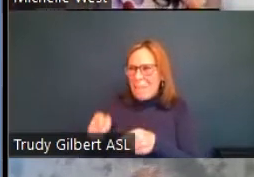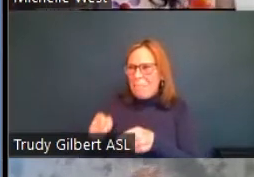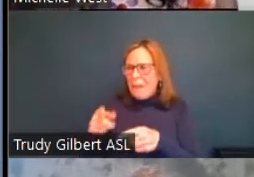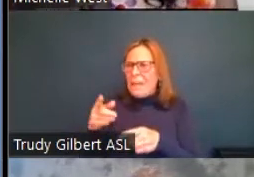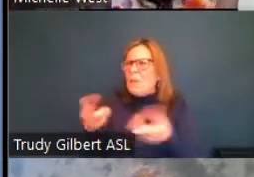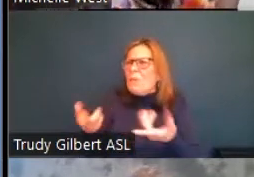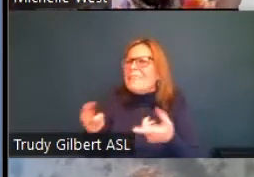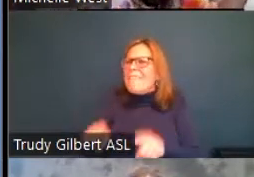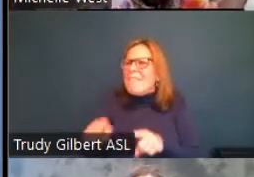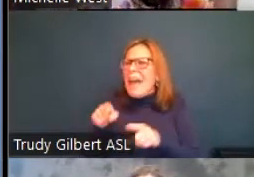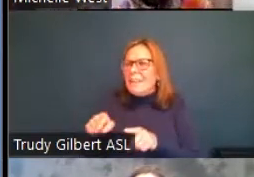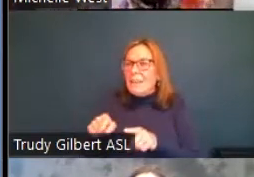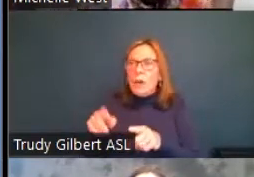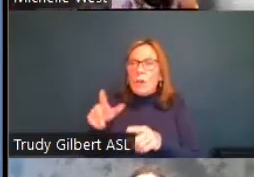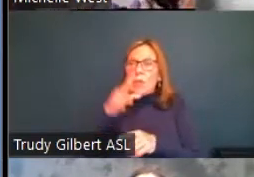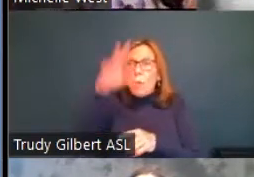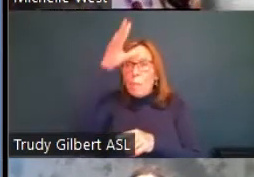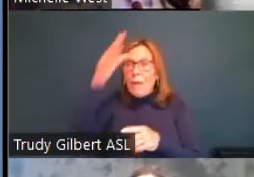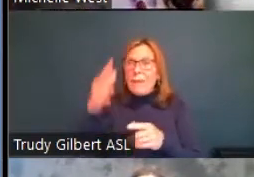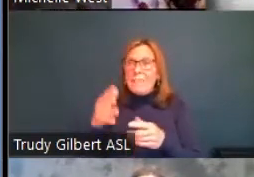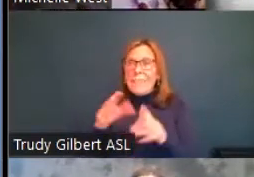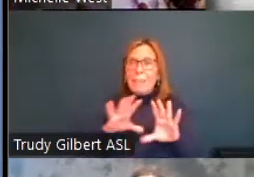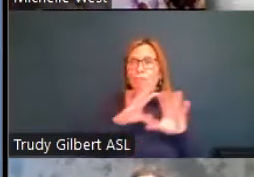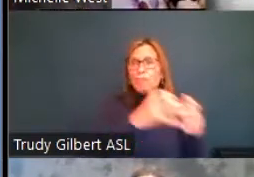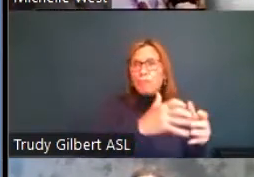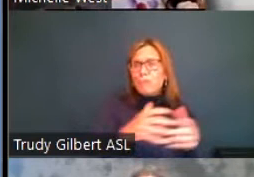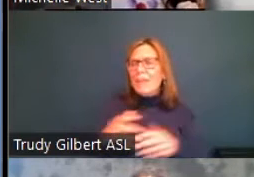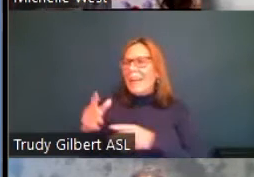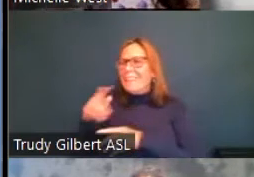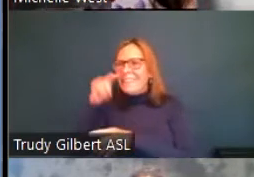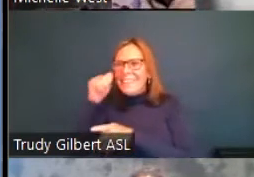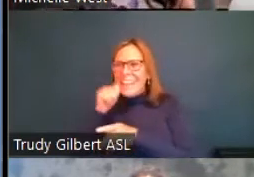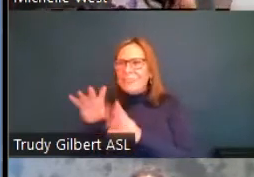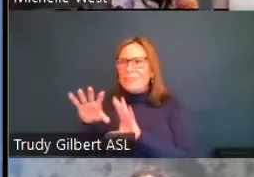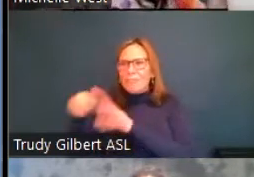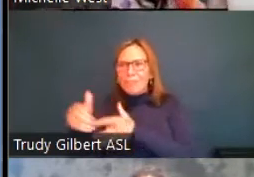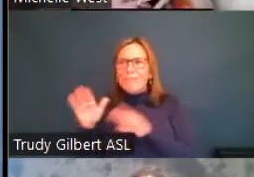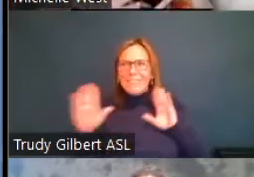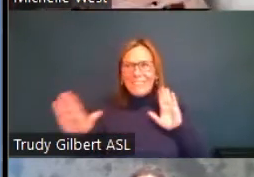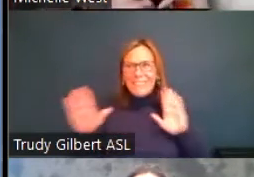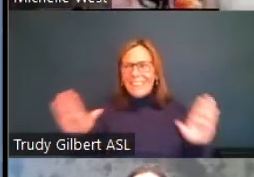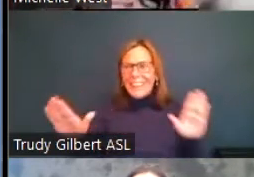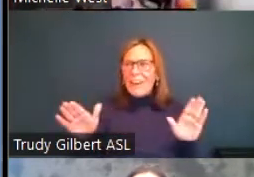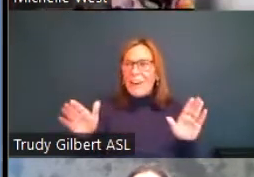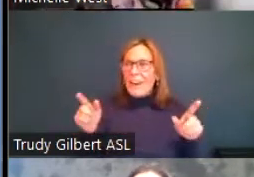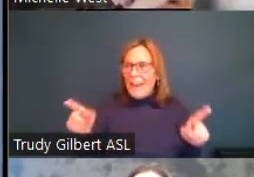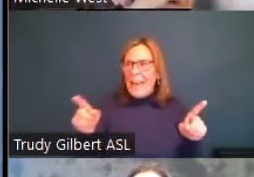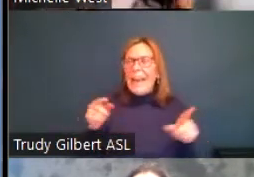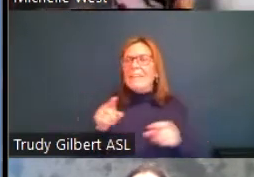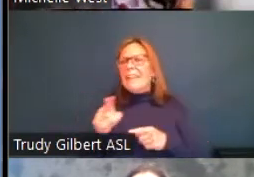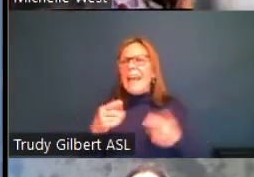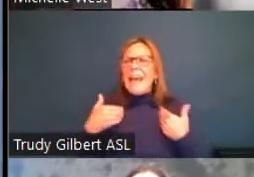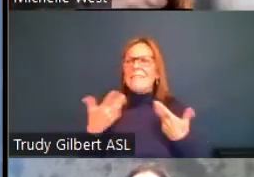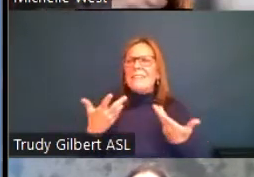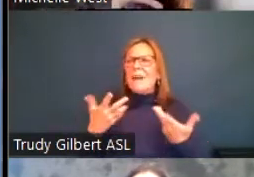it was parents could break out to have a parent session, teens could break out to have a teen session. And then they had some vendors there, so